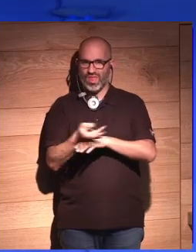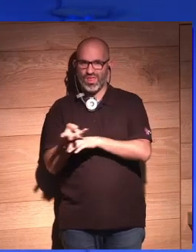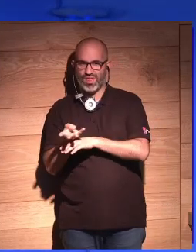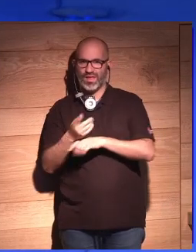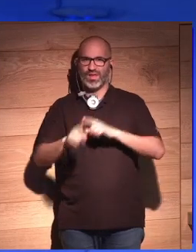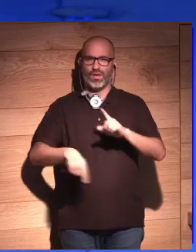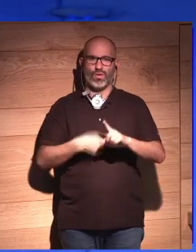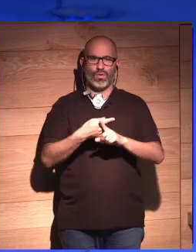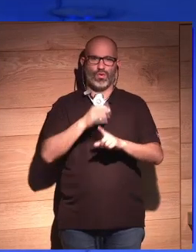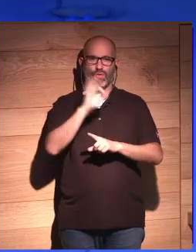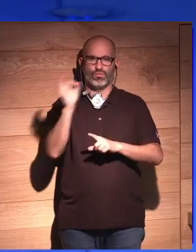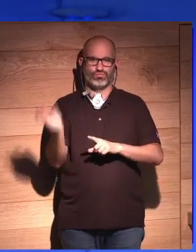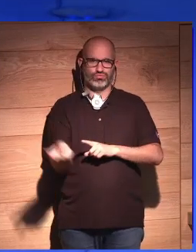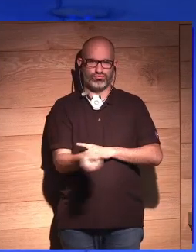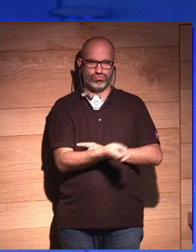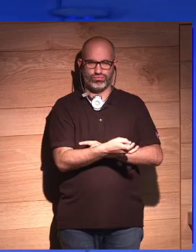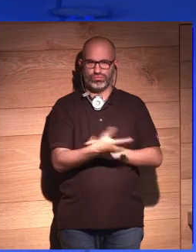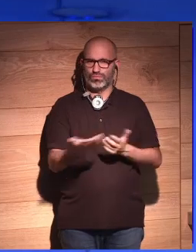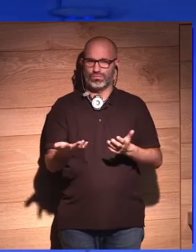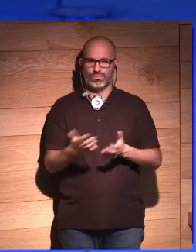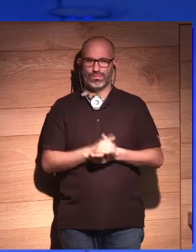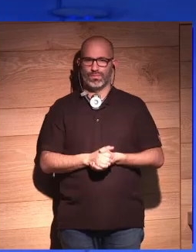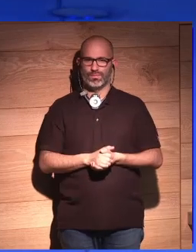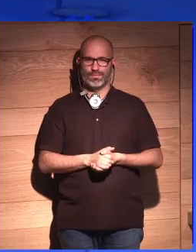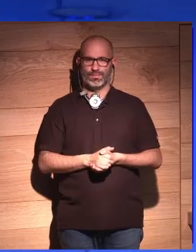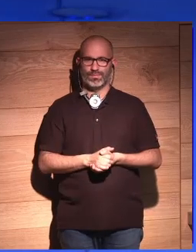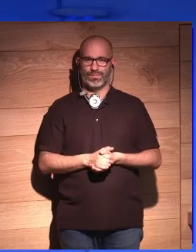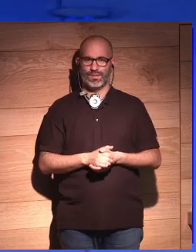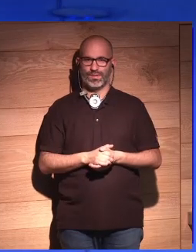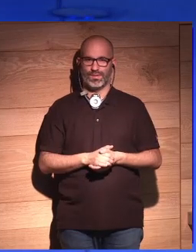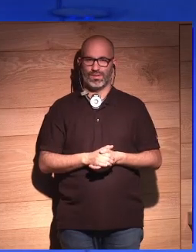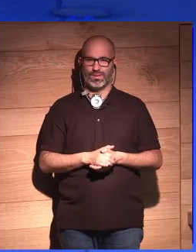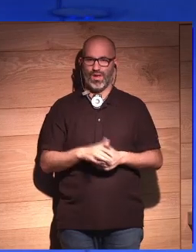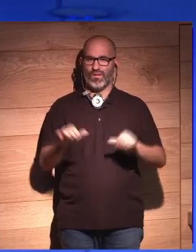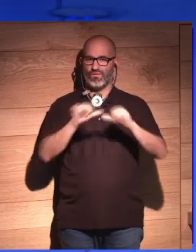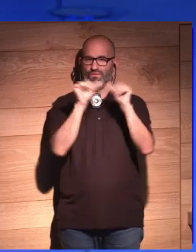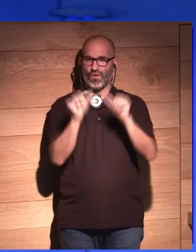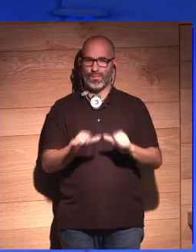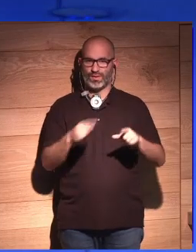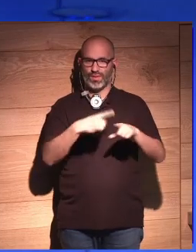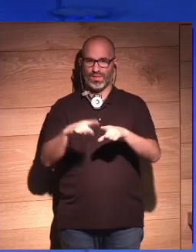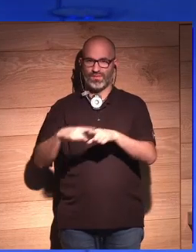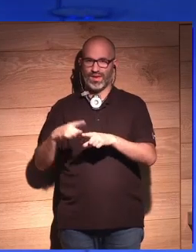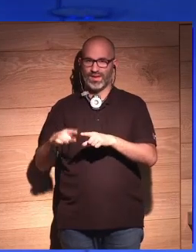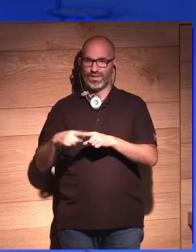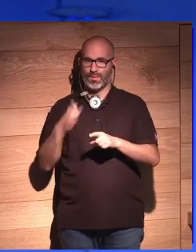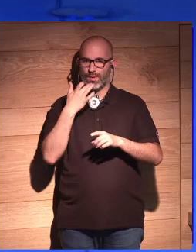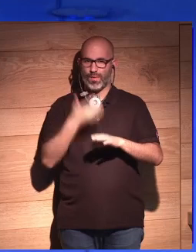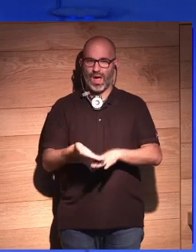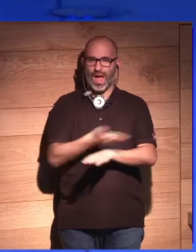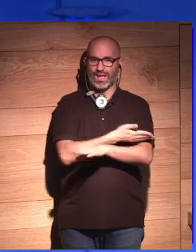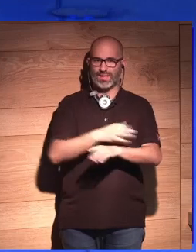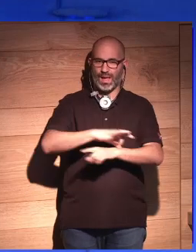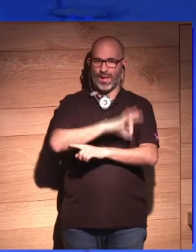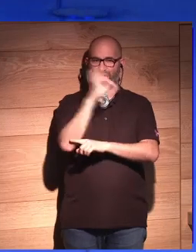Before Dawn. And I personally, you know, as Elena mentioned, I was there since 1998,